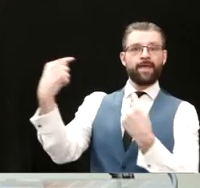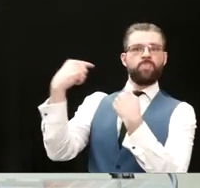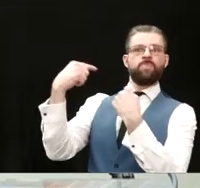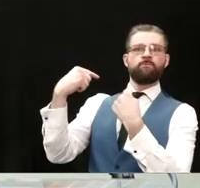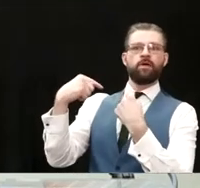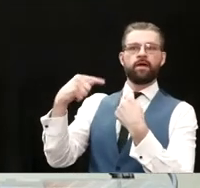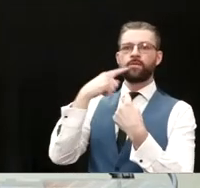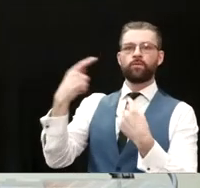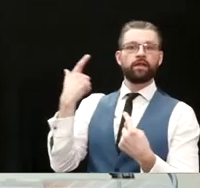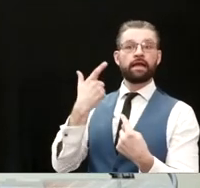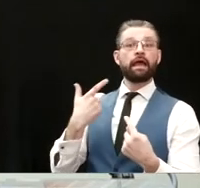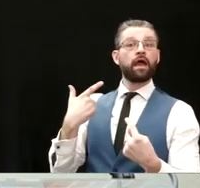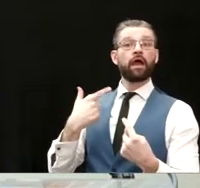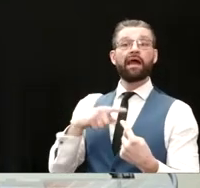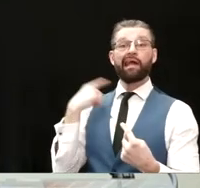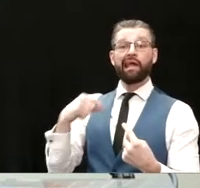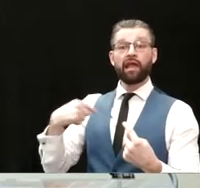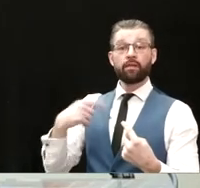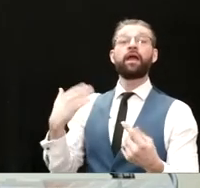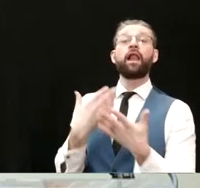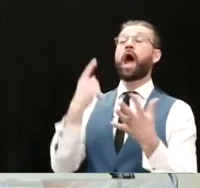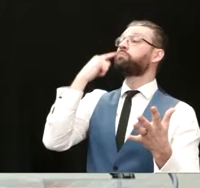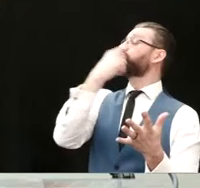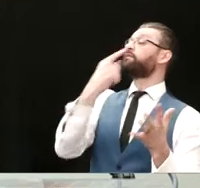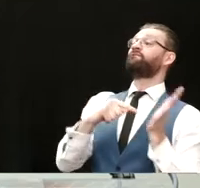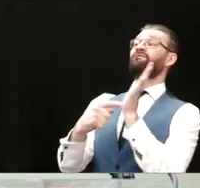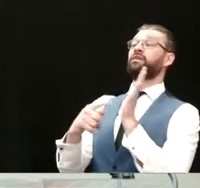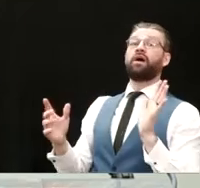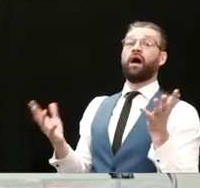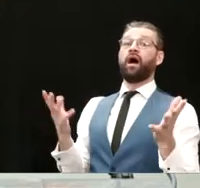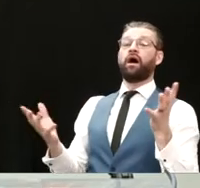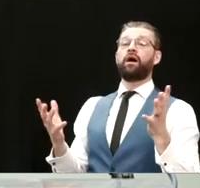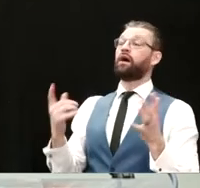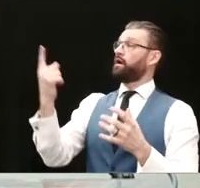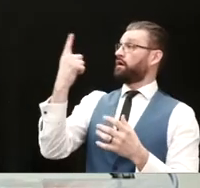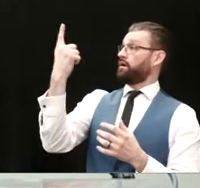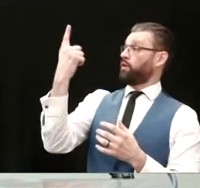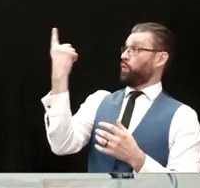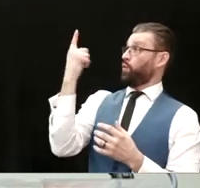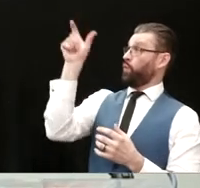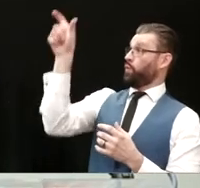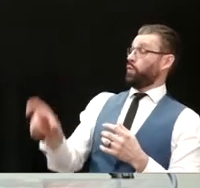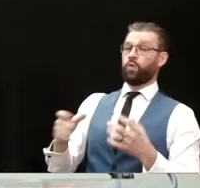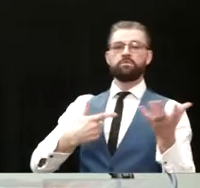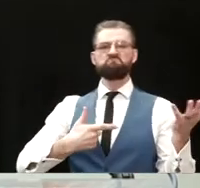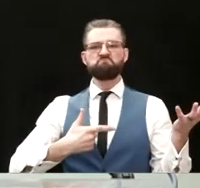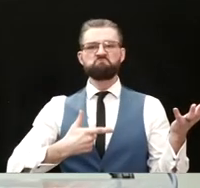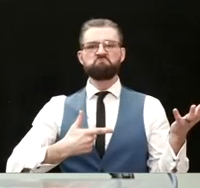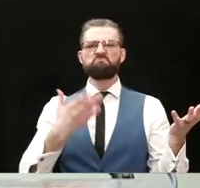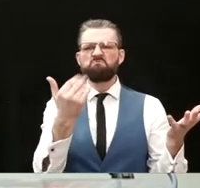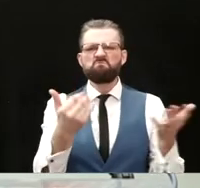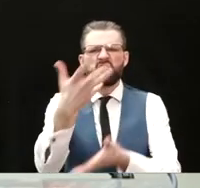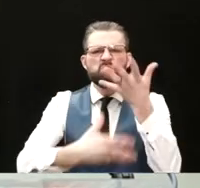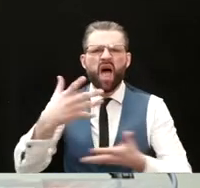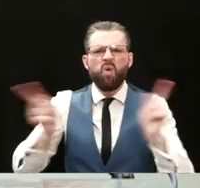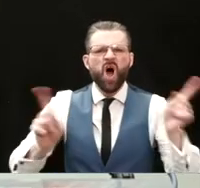to take my life unless I could prove it. The soldier holding the gun demanded an explanation.